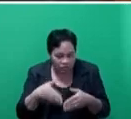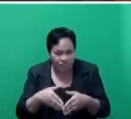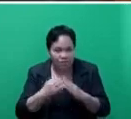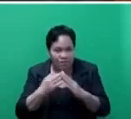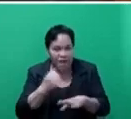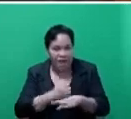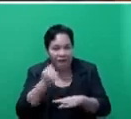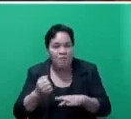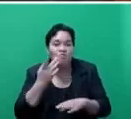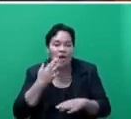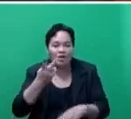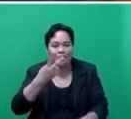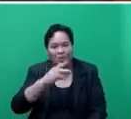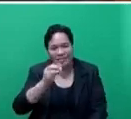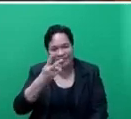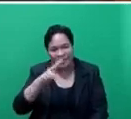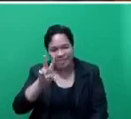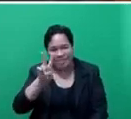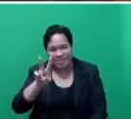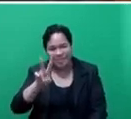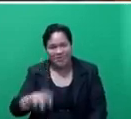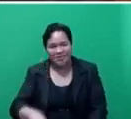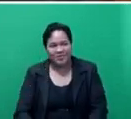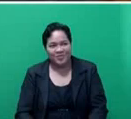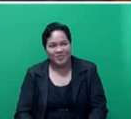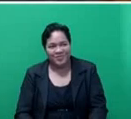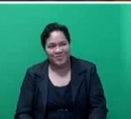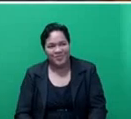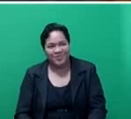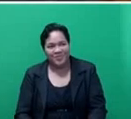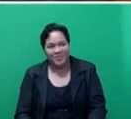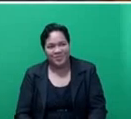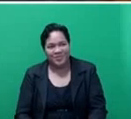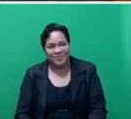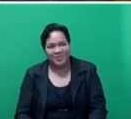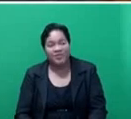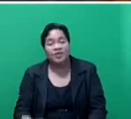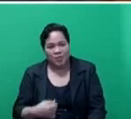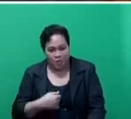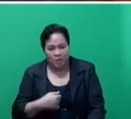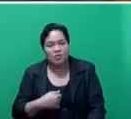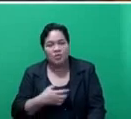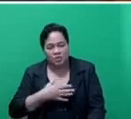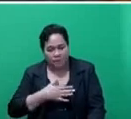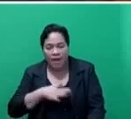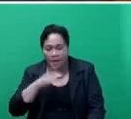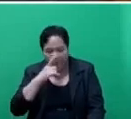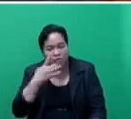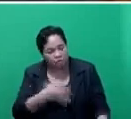2022. And Honourable Speaker, we want people to be